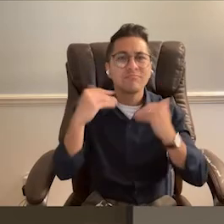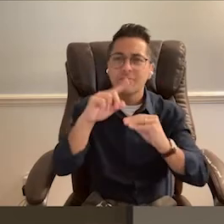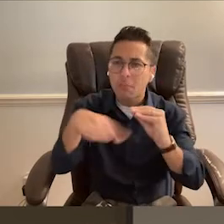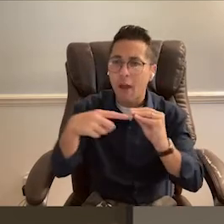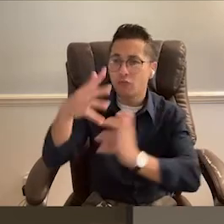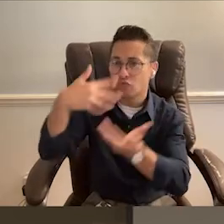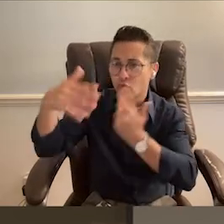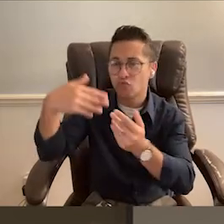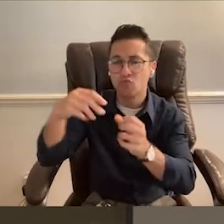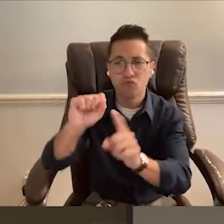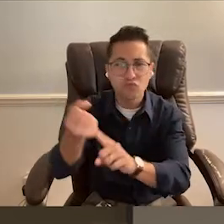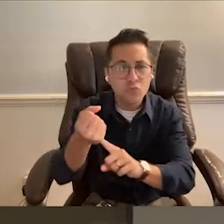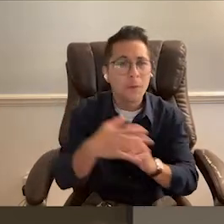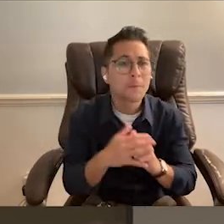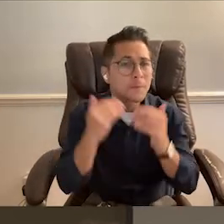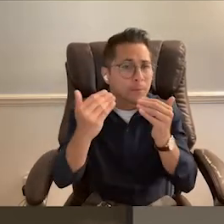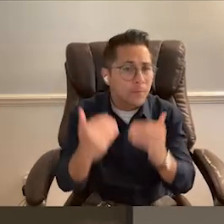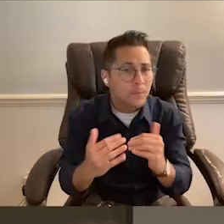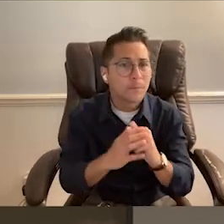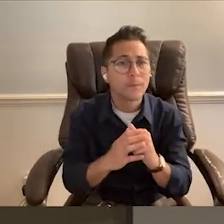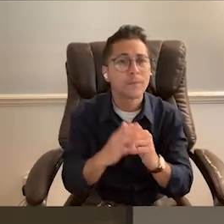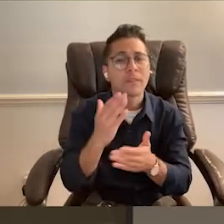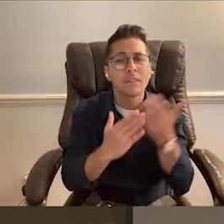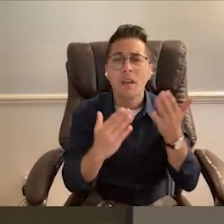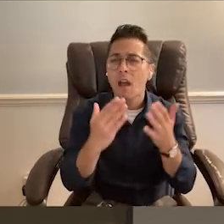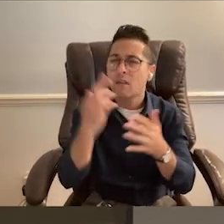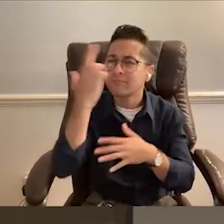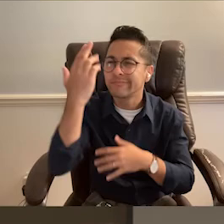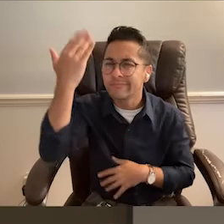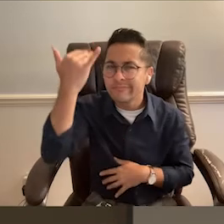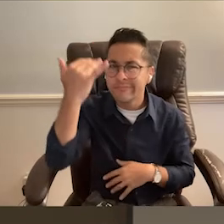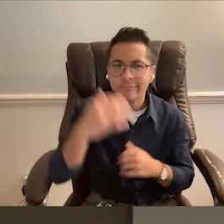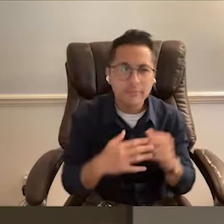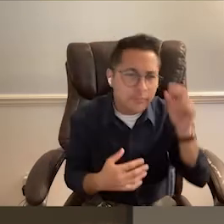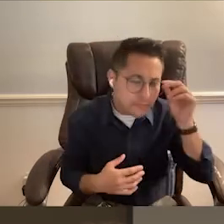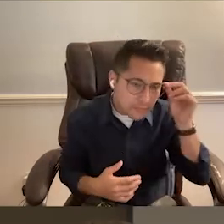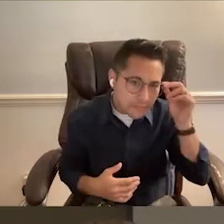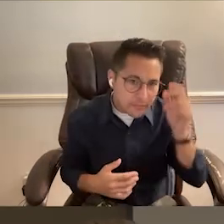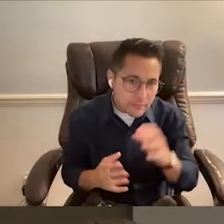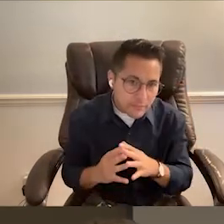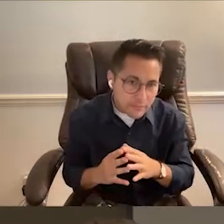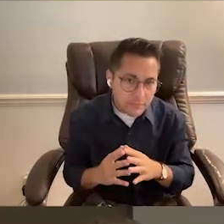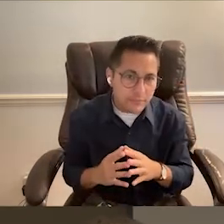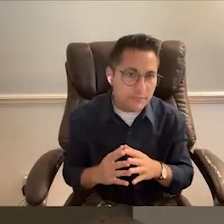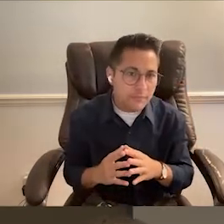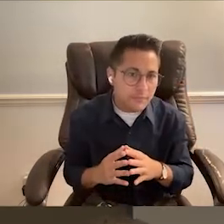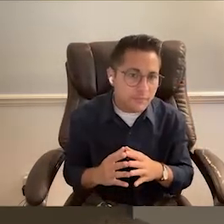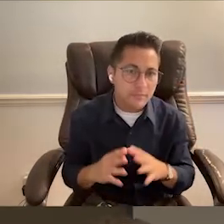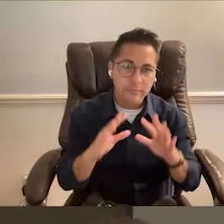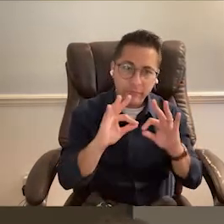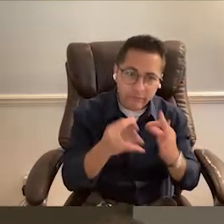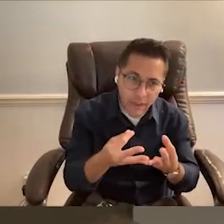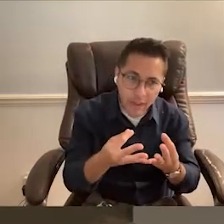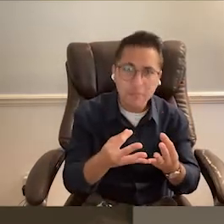phobia, overwhelming anxiety around social situations. Anxiety, some causes, some research